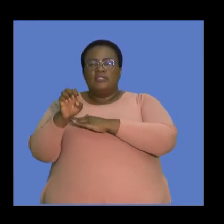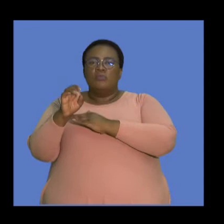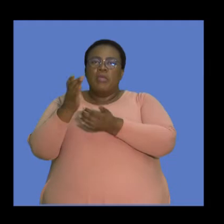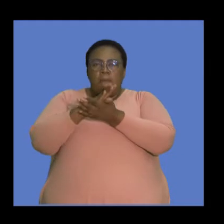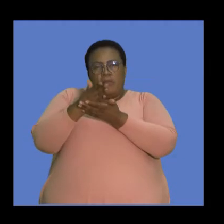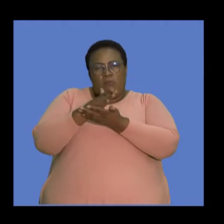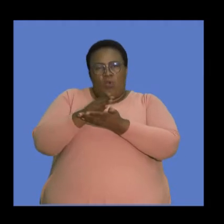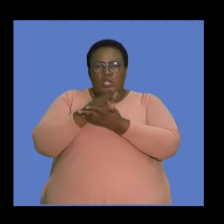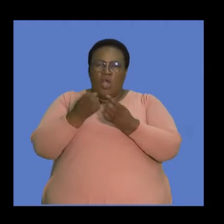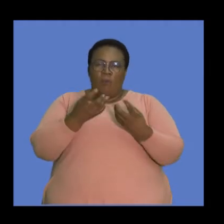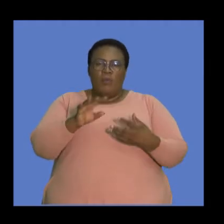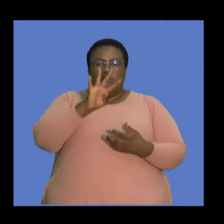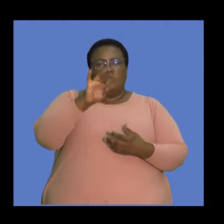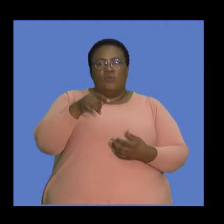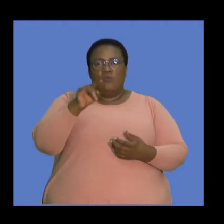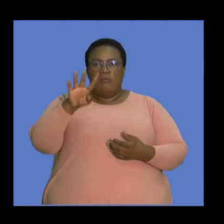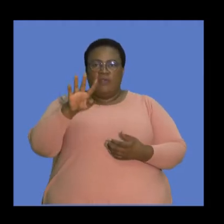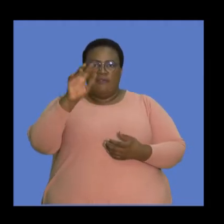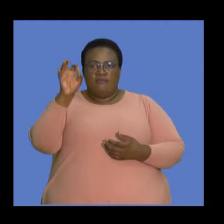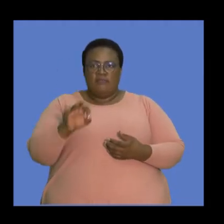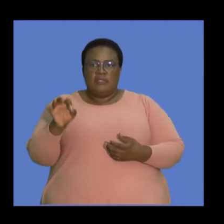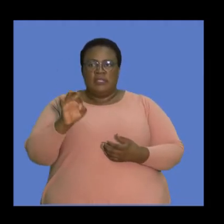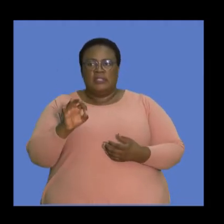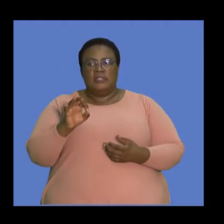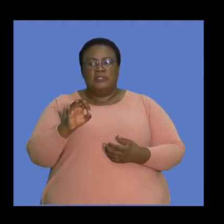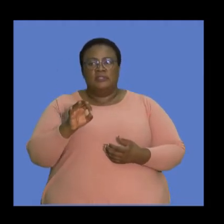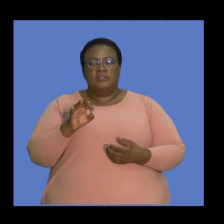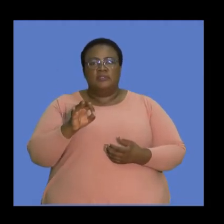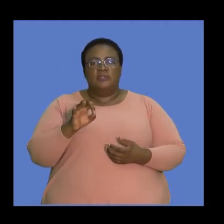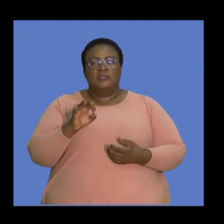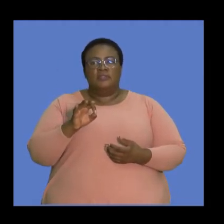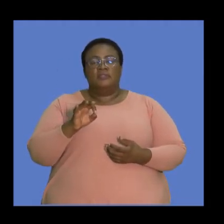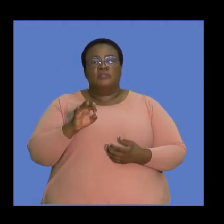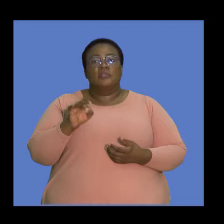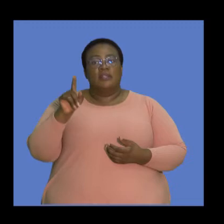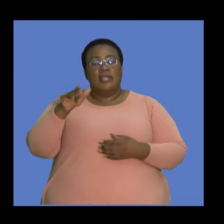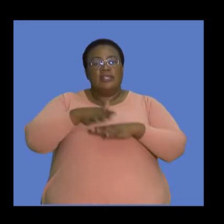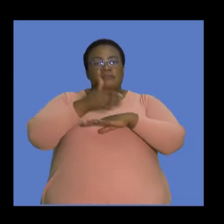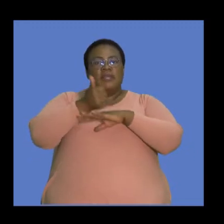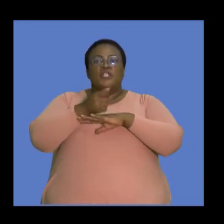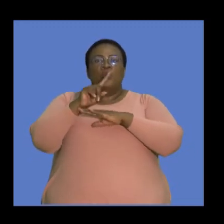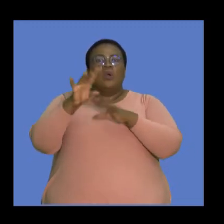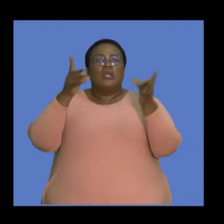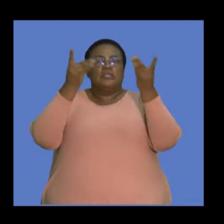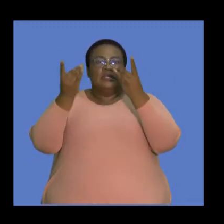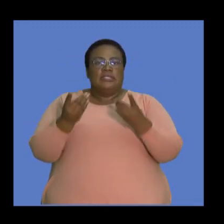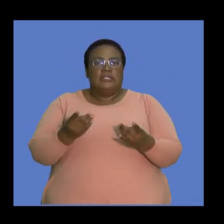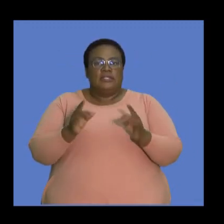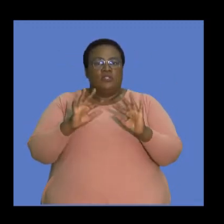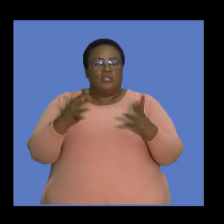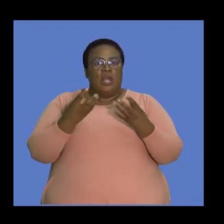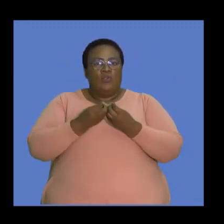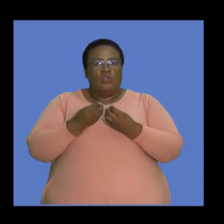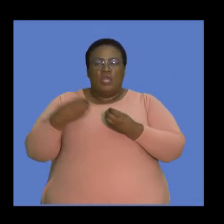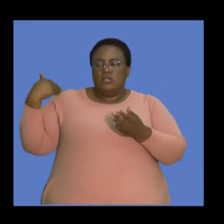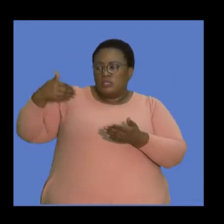two, which is roughly 4.5%. And this is just based on statistics and